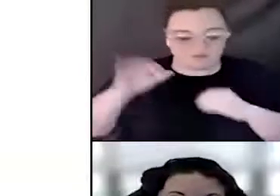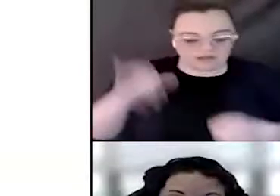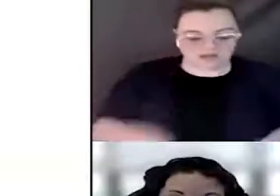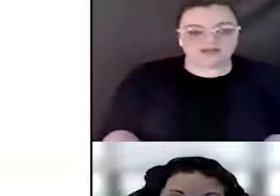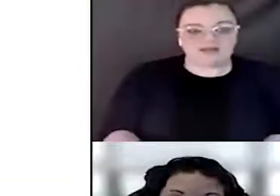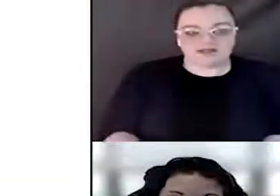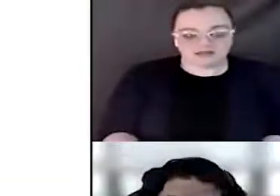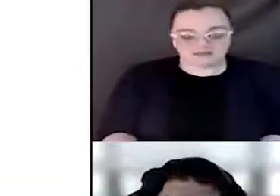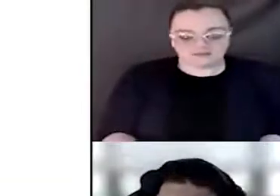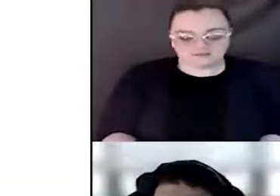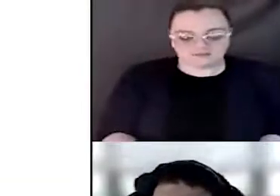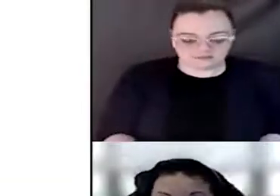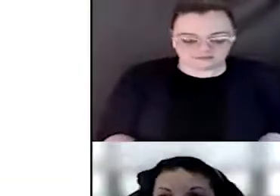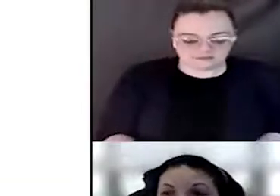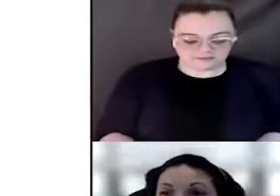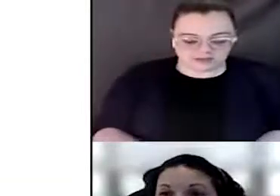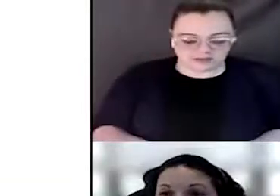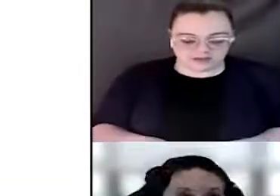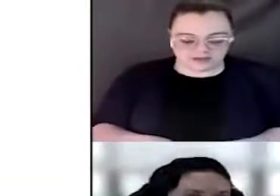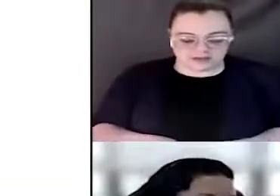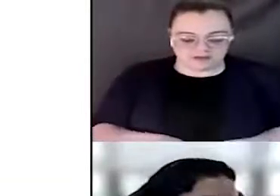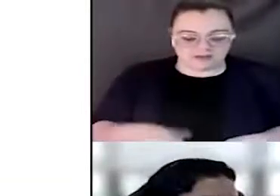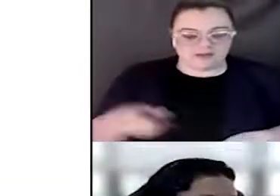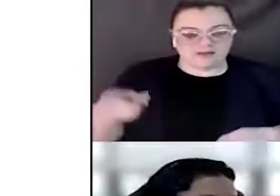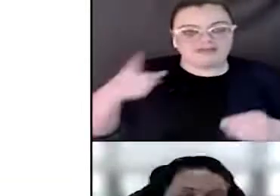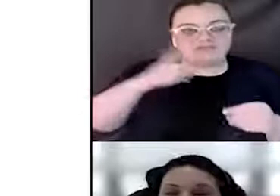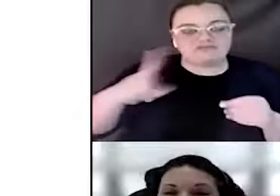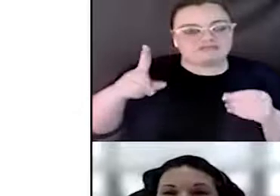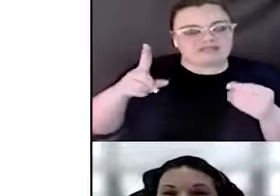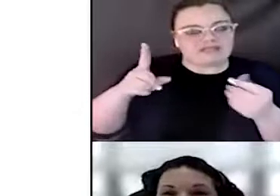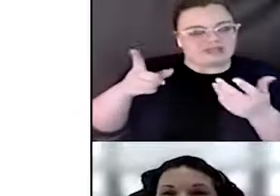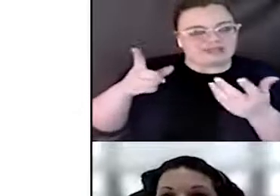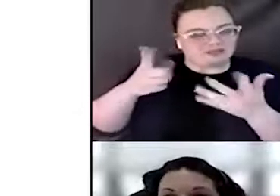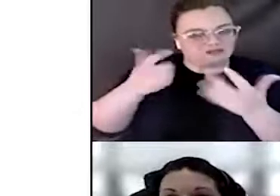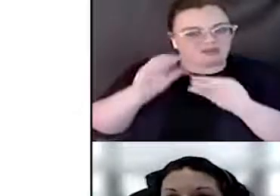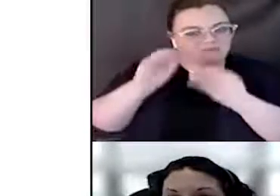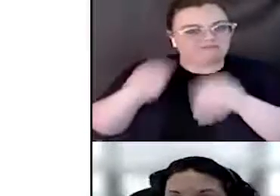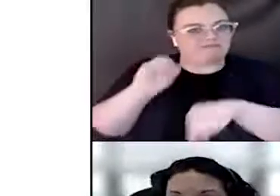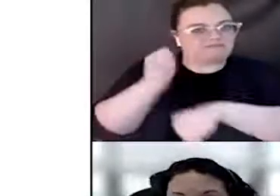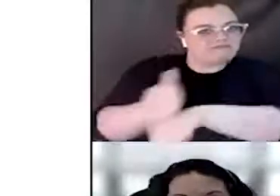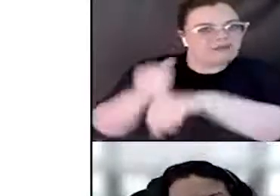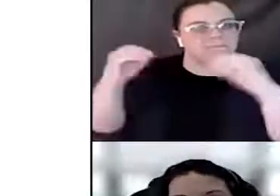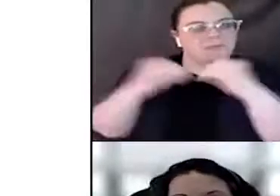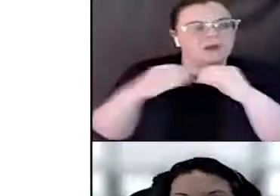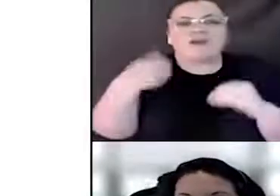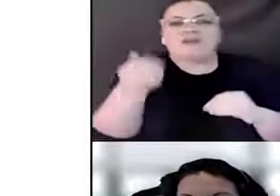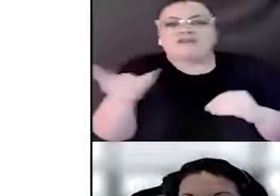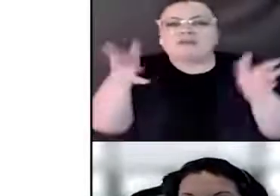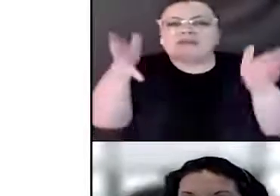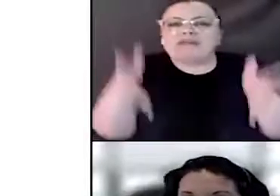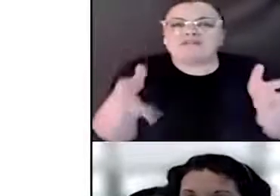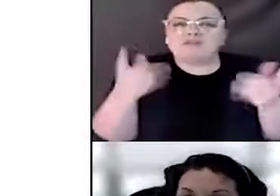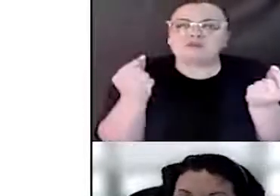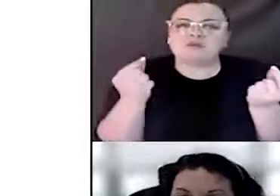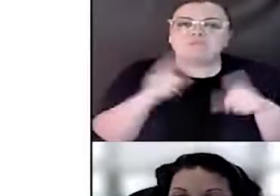experience, and we're looking forward to implementing even more. We still have a few more things left to do, but it's been